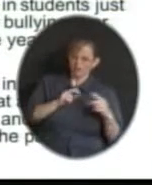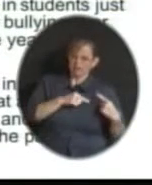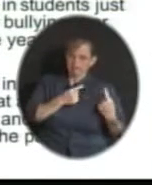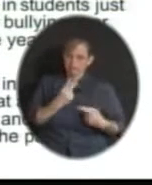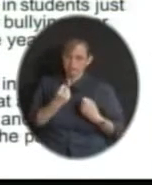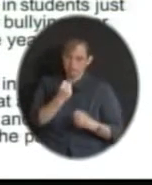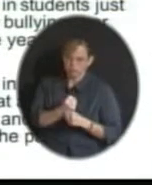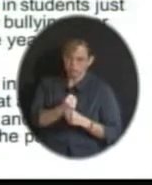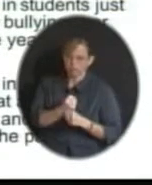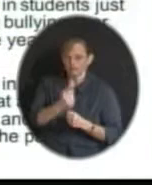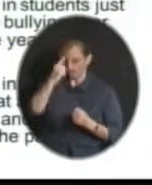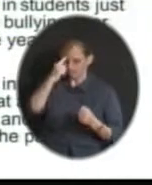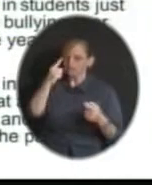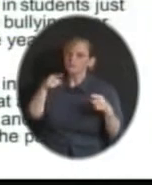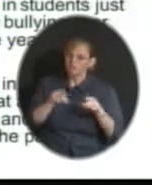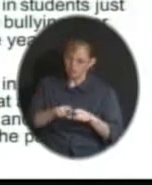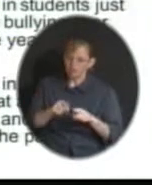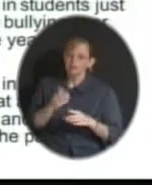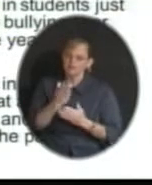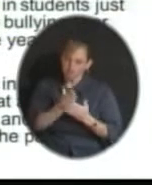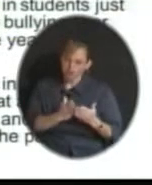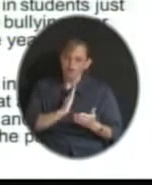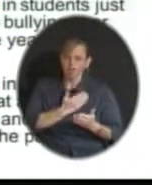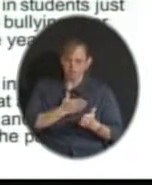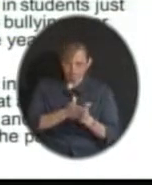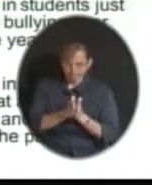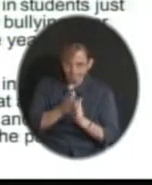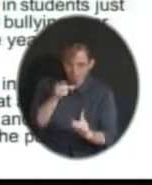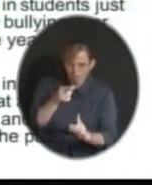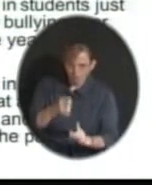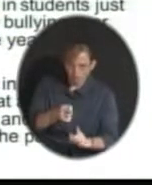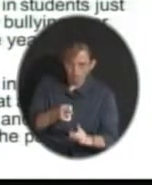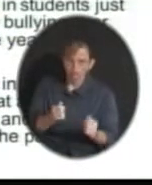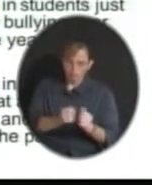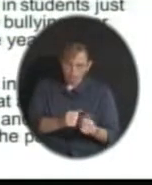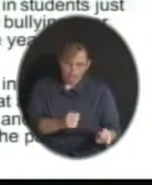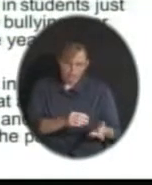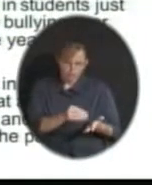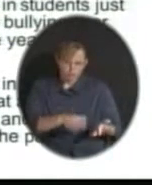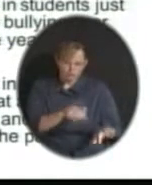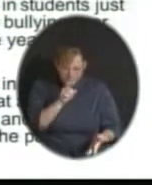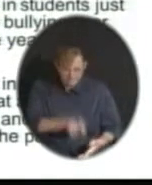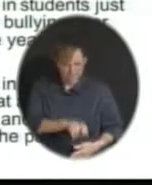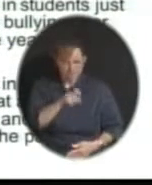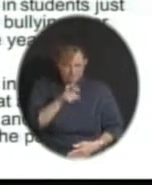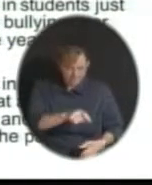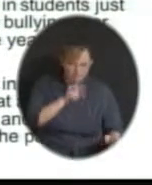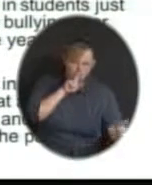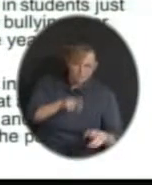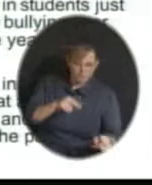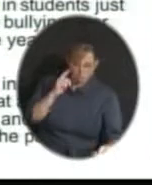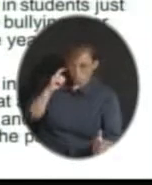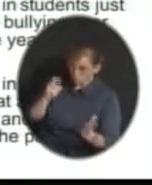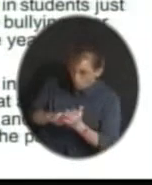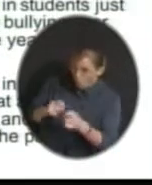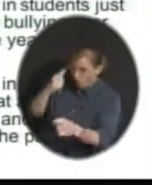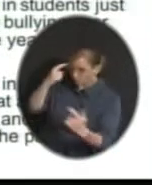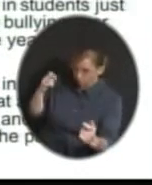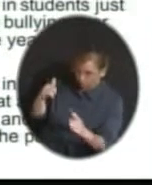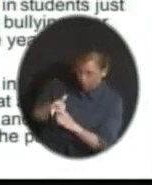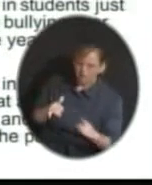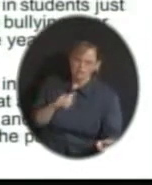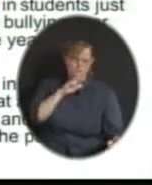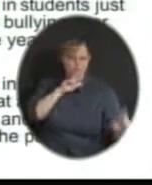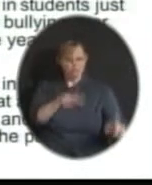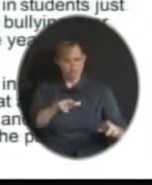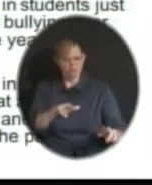part of our initiatives in the last 2 years with students to say you must report. If bullying's happening, we need to know about it because we're going to